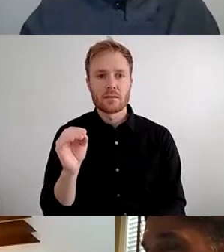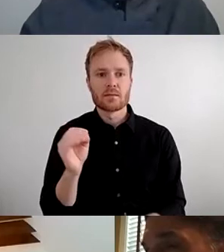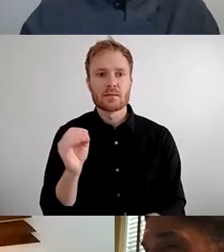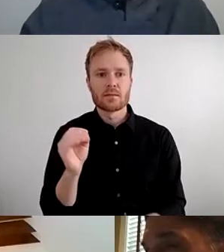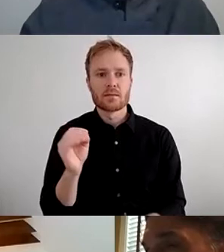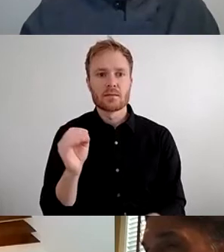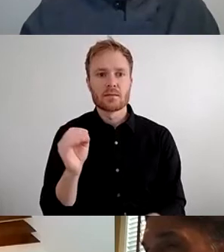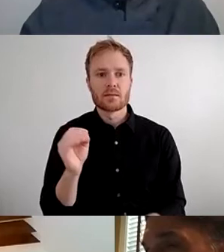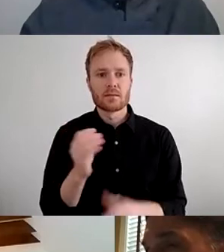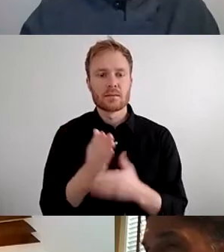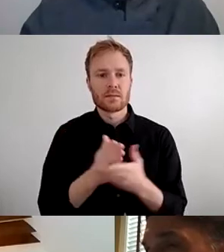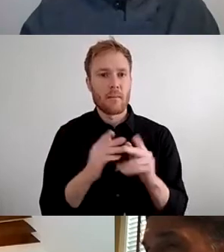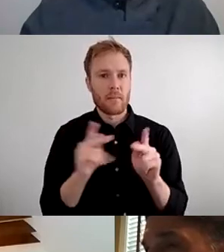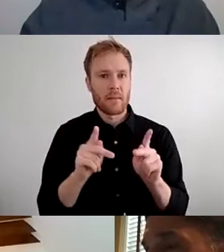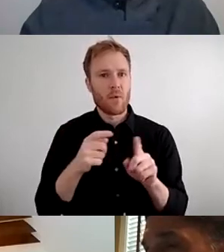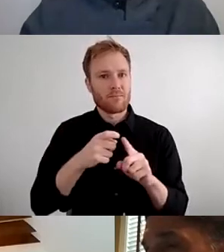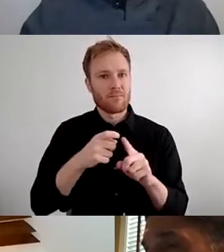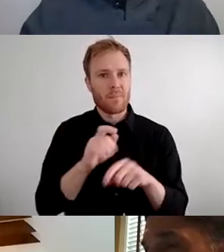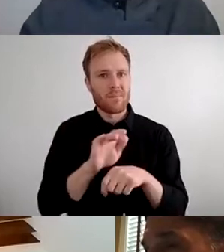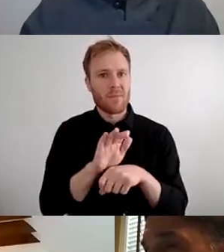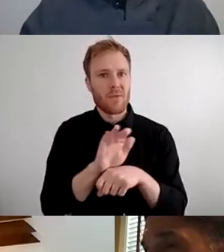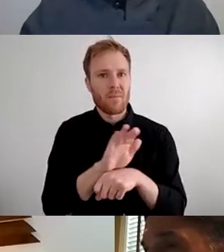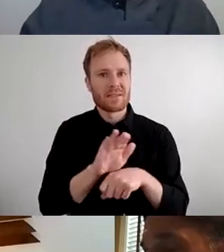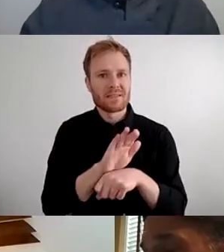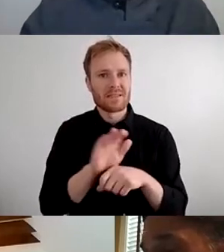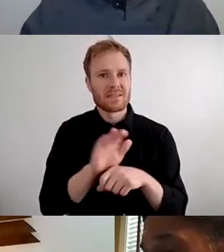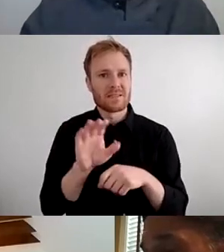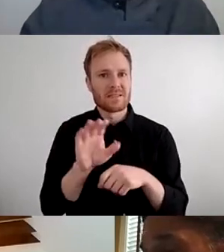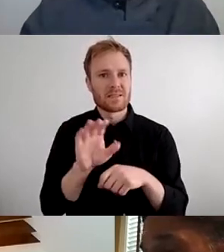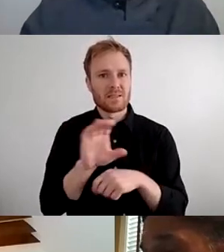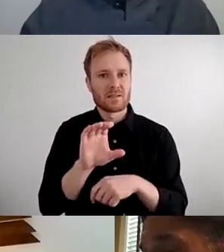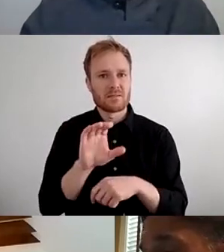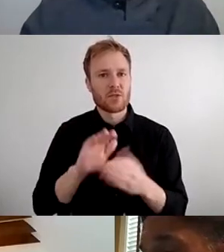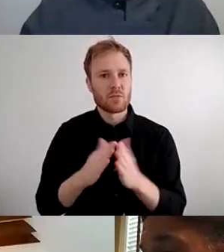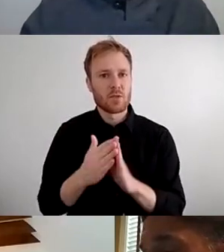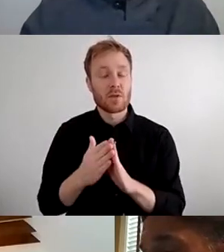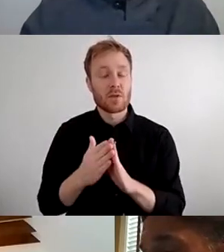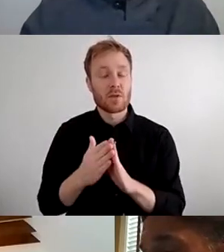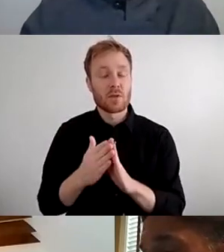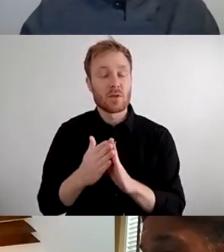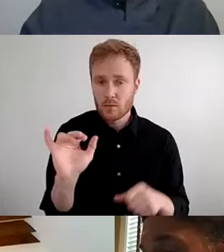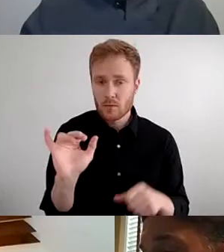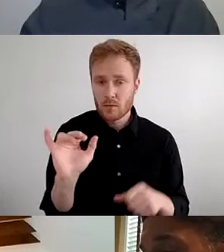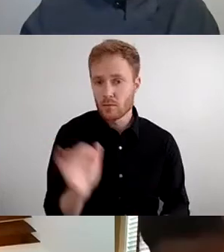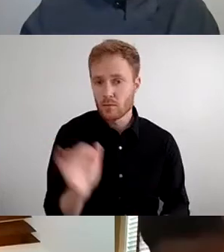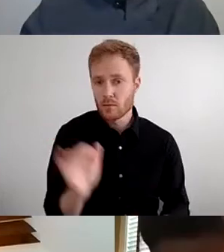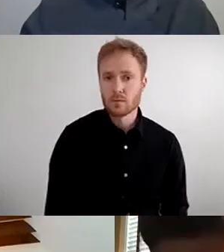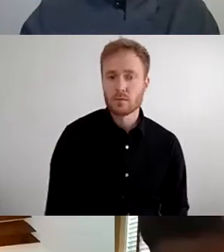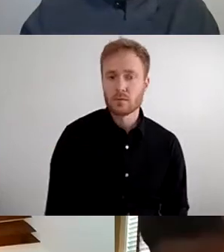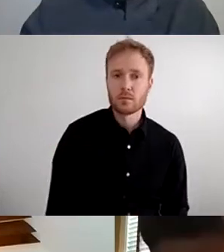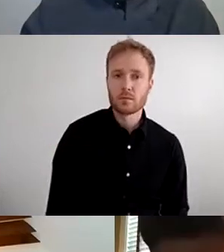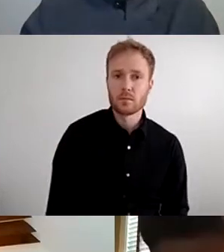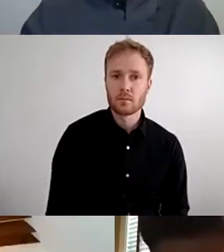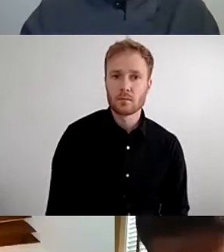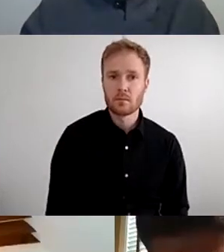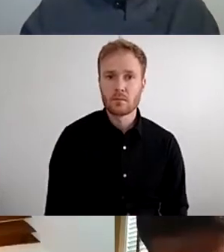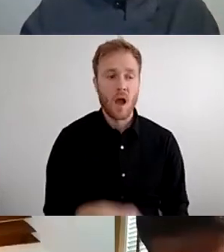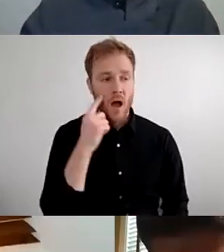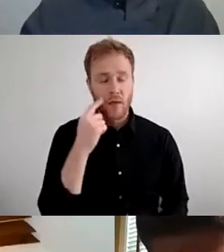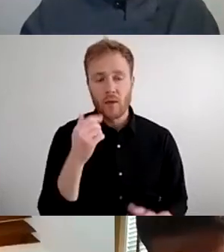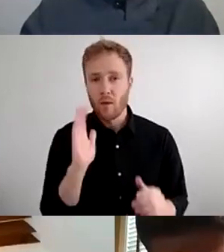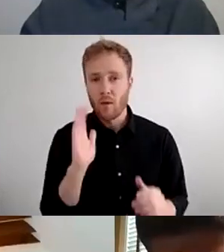community. But if members want to have discussion now, they can do that now, too. I mean, so... I figured we're going to have a conversation Monday too, that's